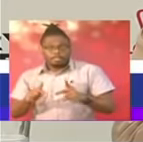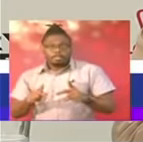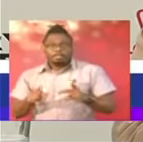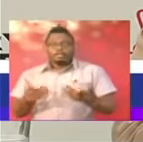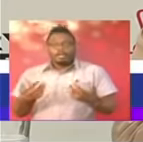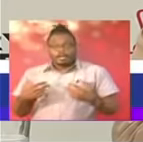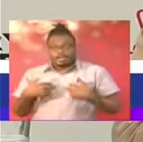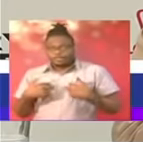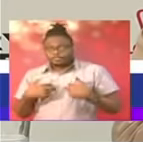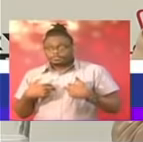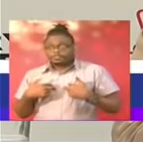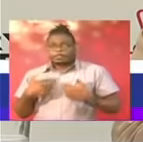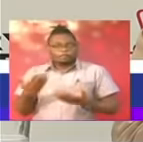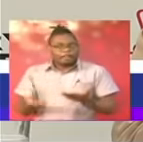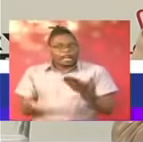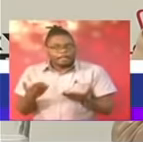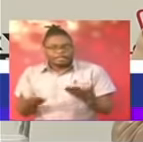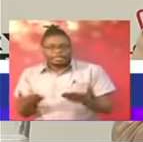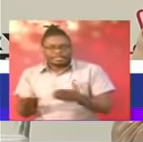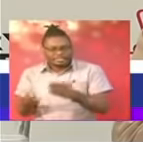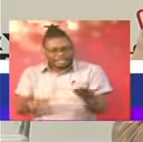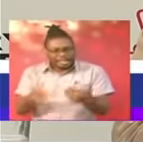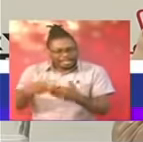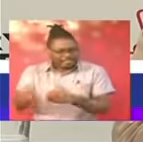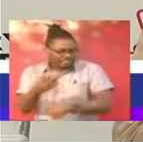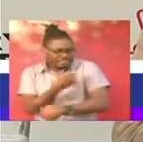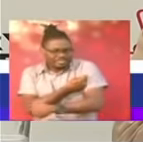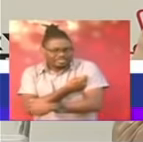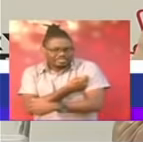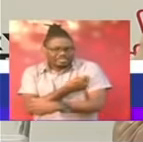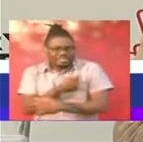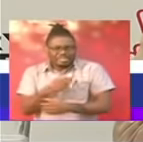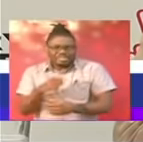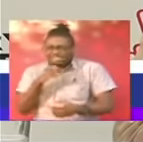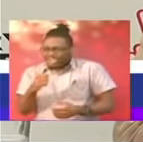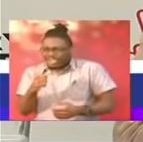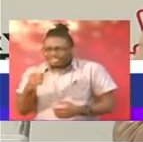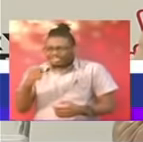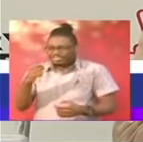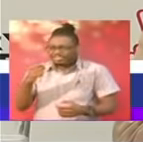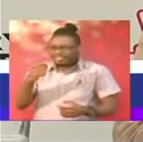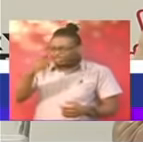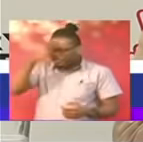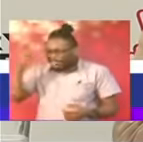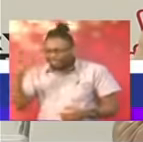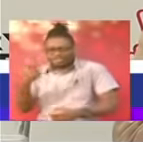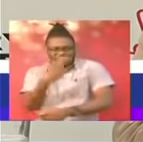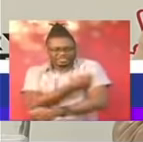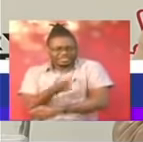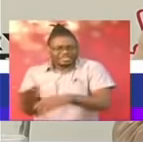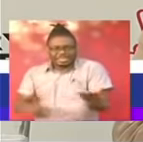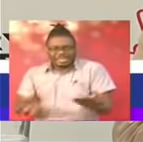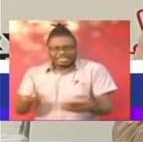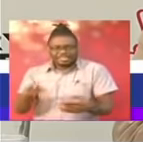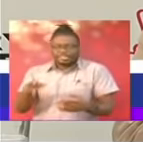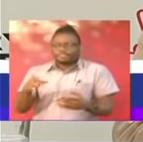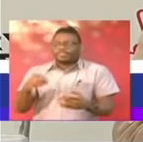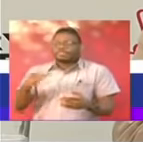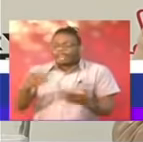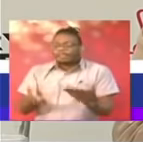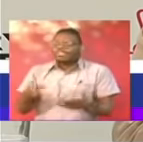to having been vaccinated, but not as a result of having been vaccinated. And we also want to ensure that people understand that when we